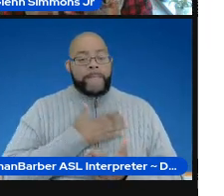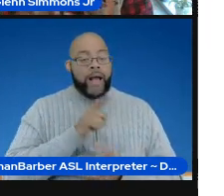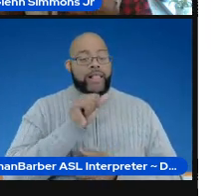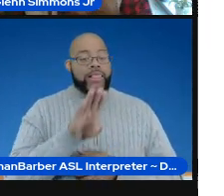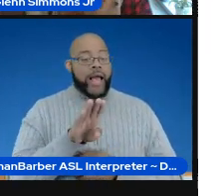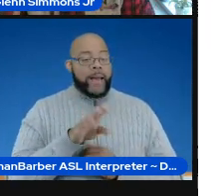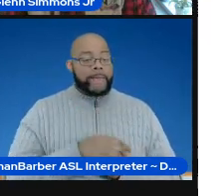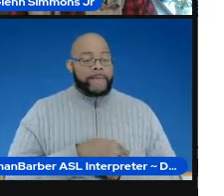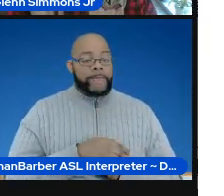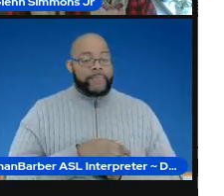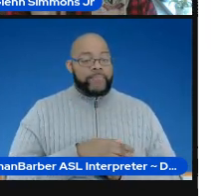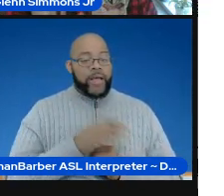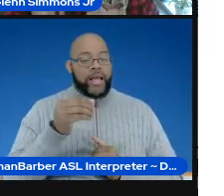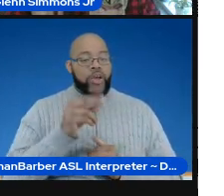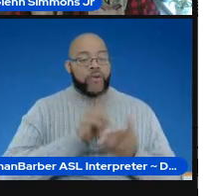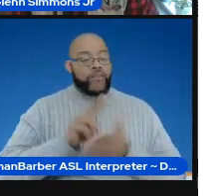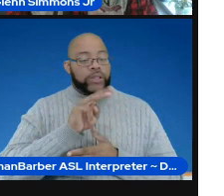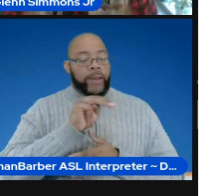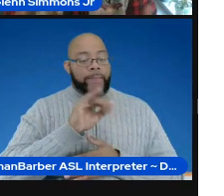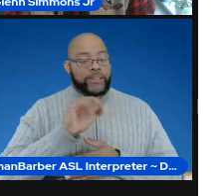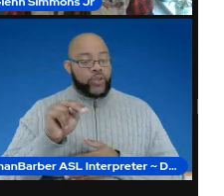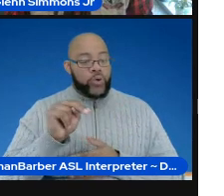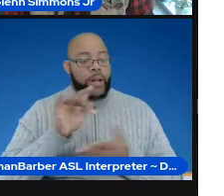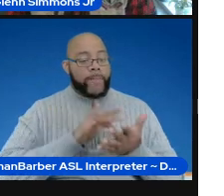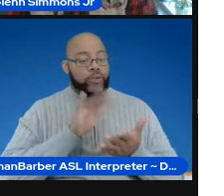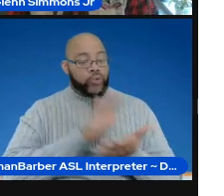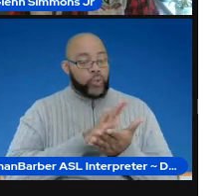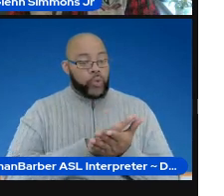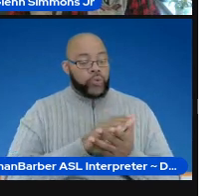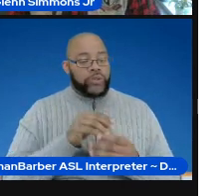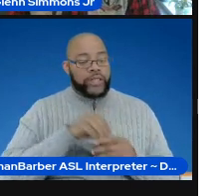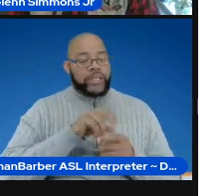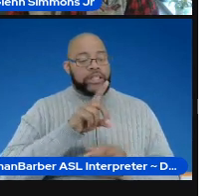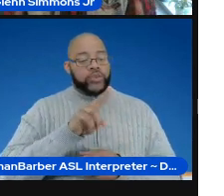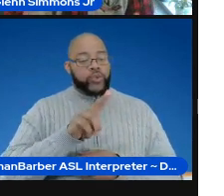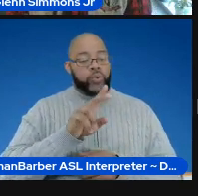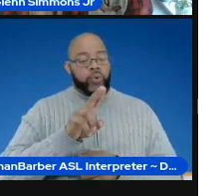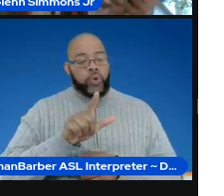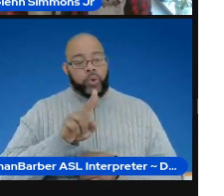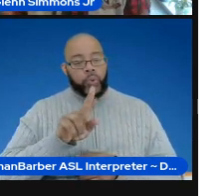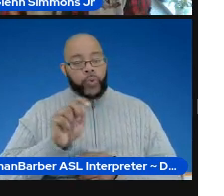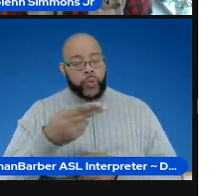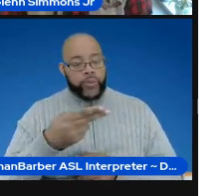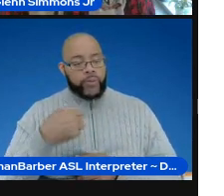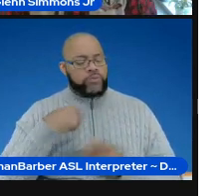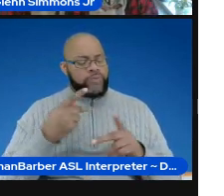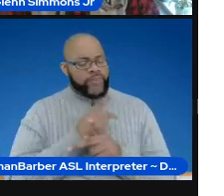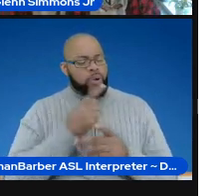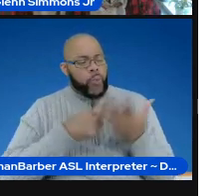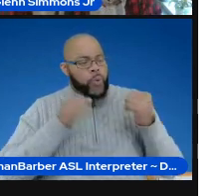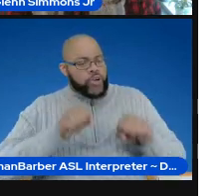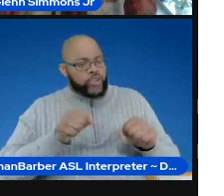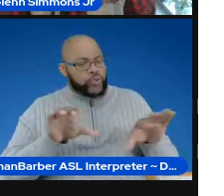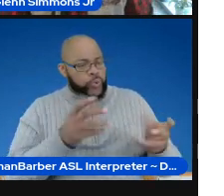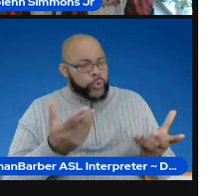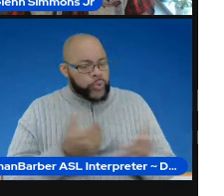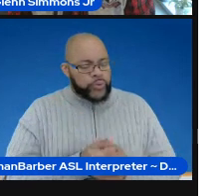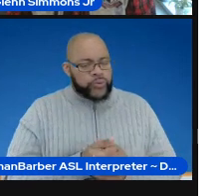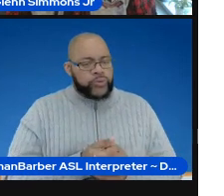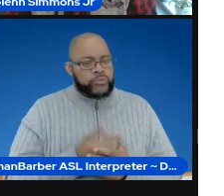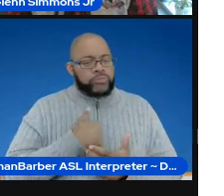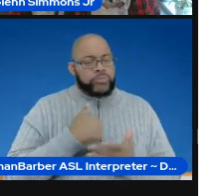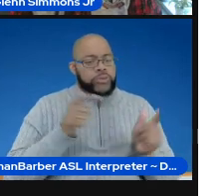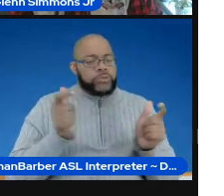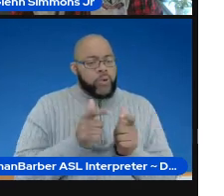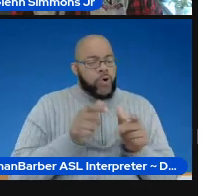laboratory and the University of Minnesota Medical School in Duluth, we were trying to figure out, well, what could we possibly do? So I was at a